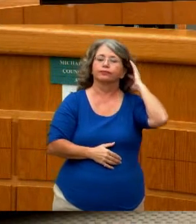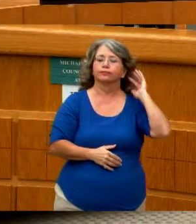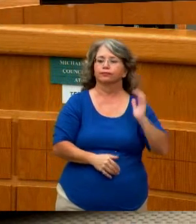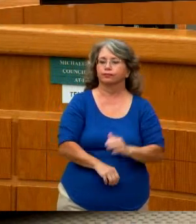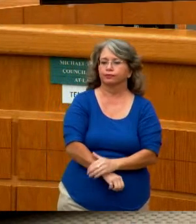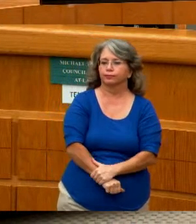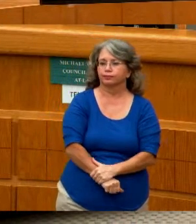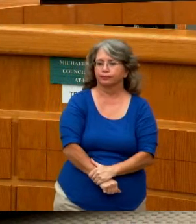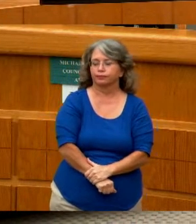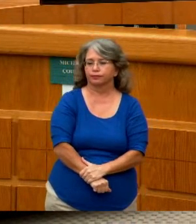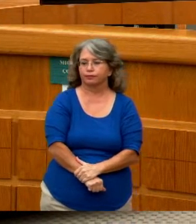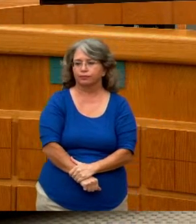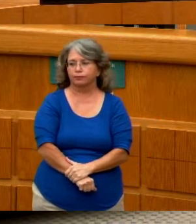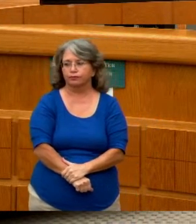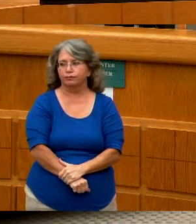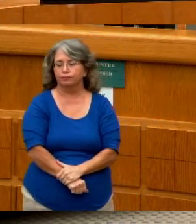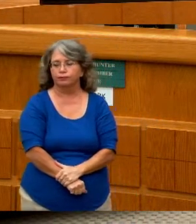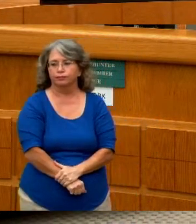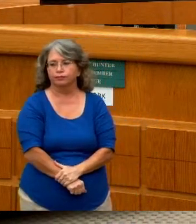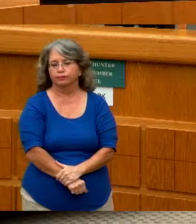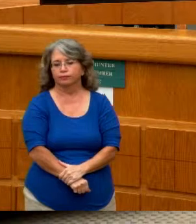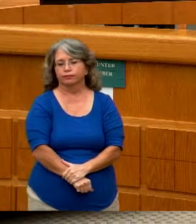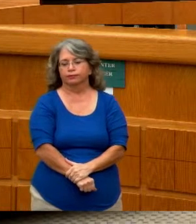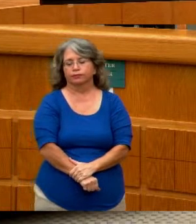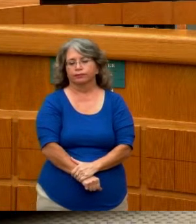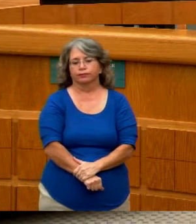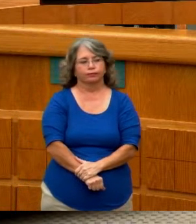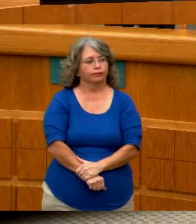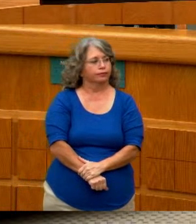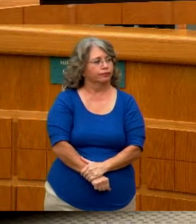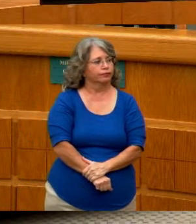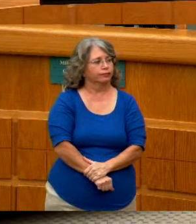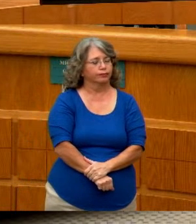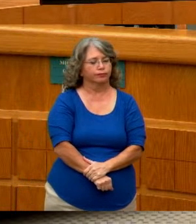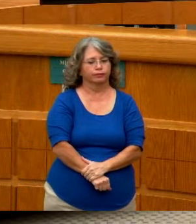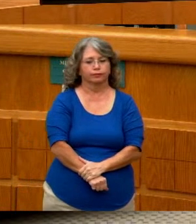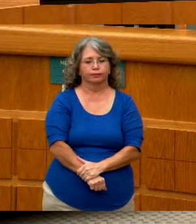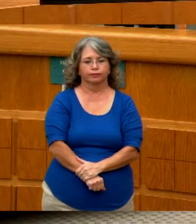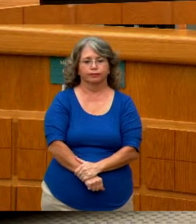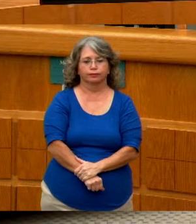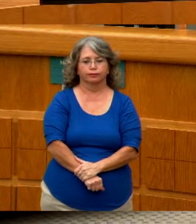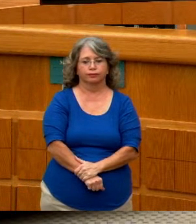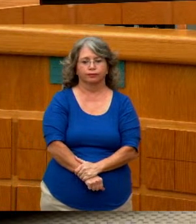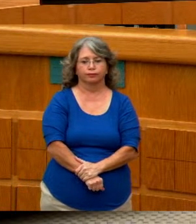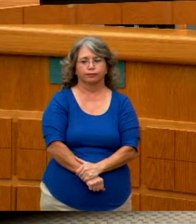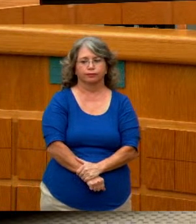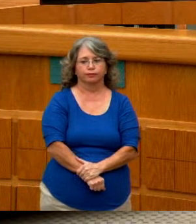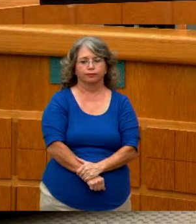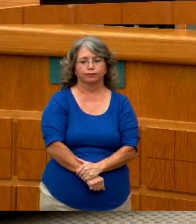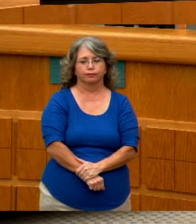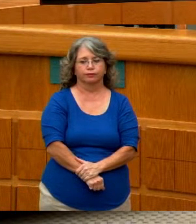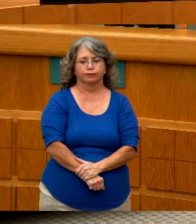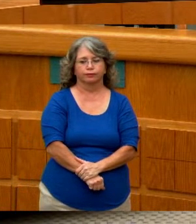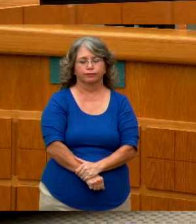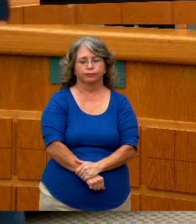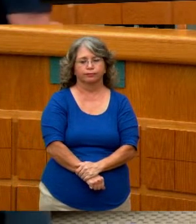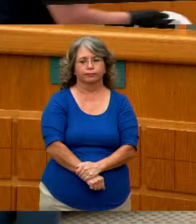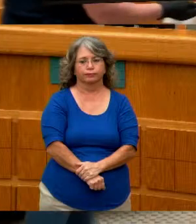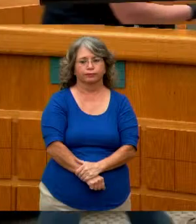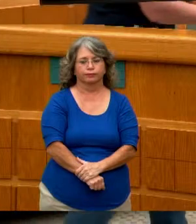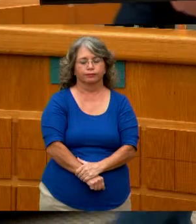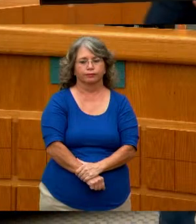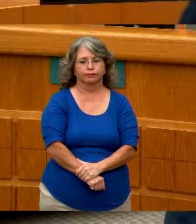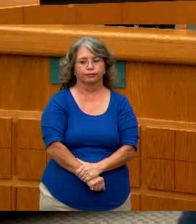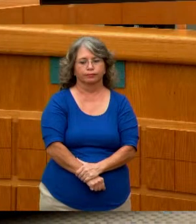En las últimas 24 horas son 78 los casos positivos reportados en el condado de Nueces. 20,957 pacientes se han recuperado